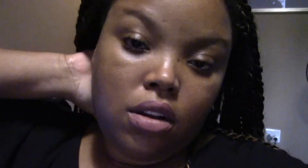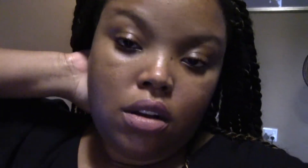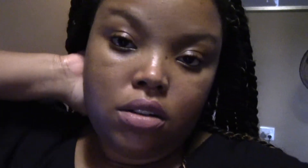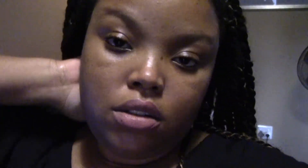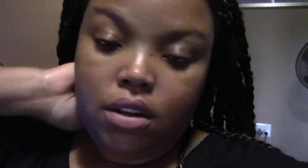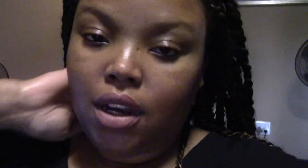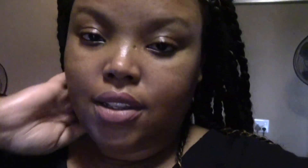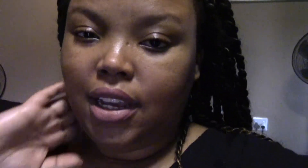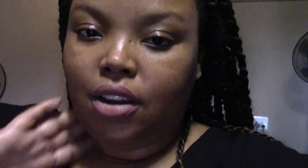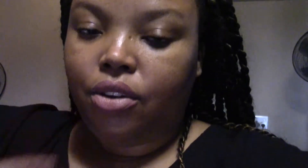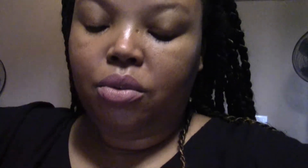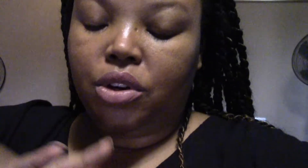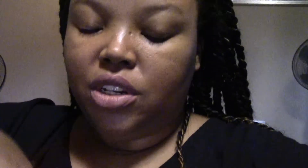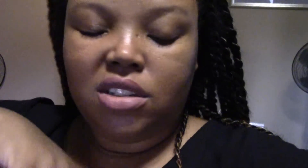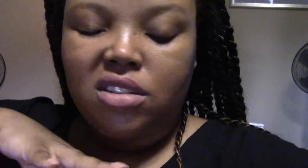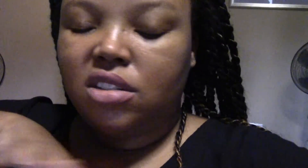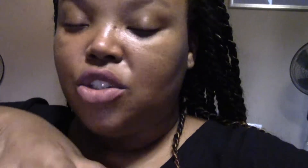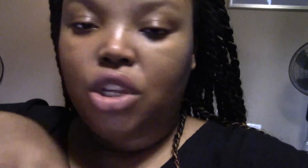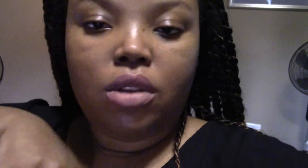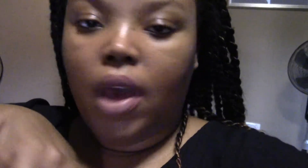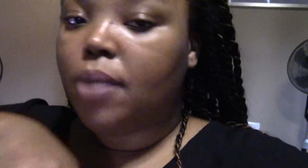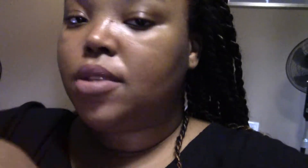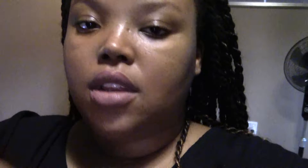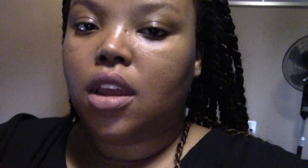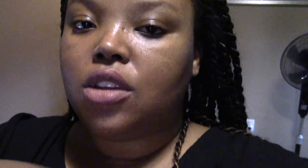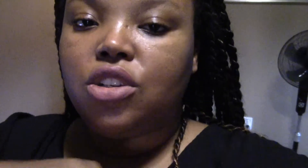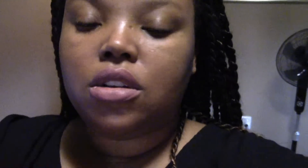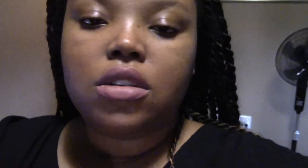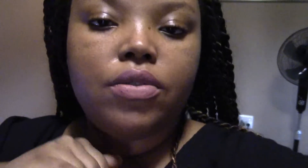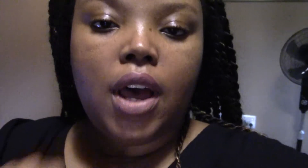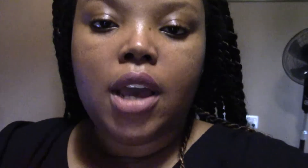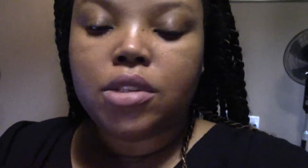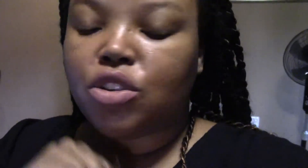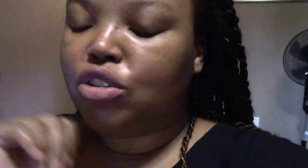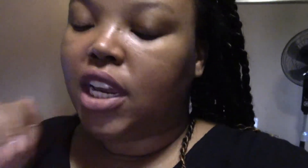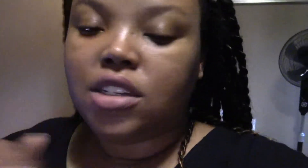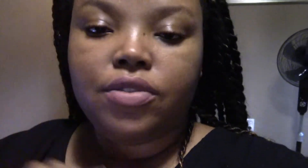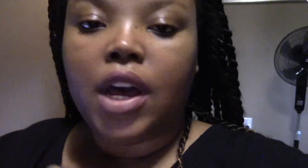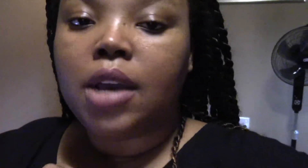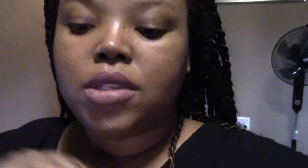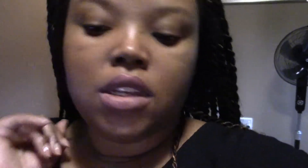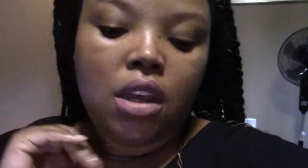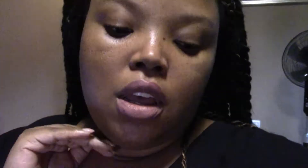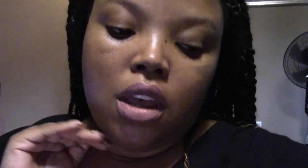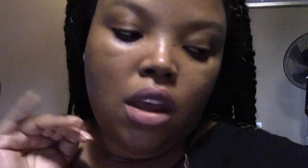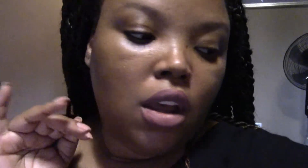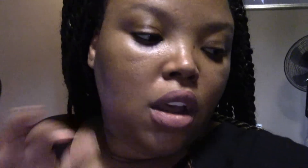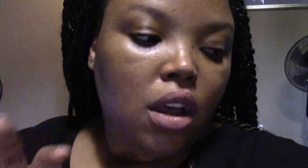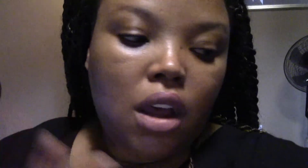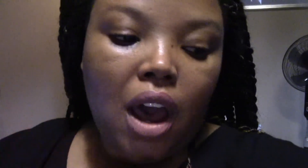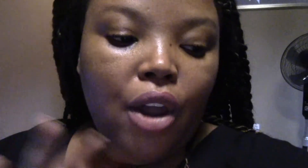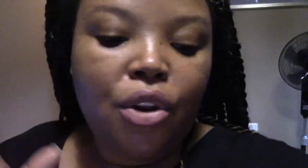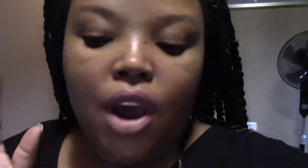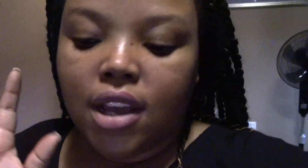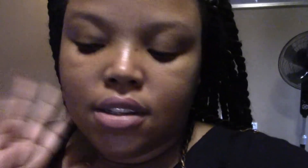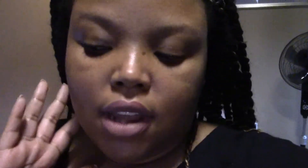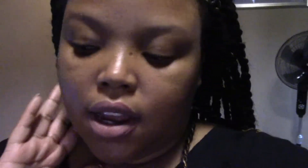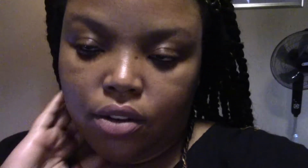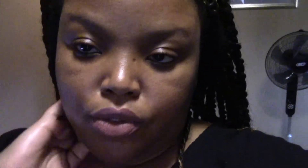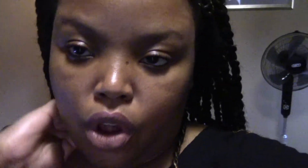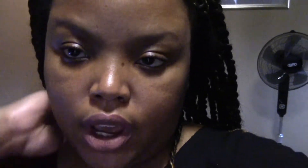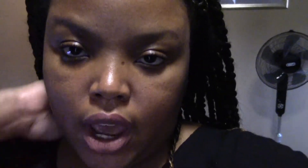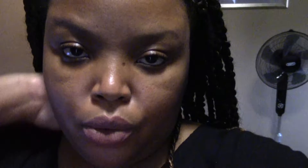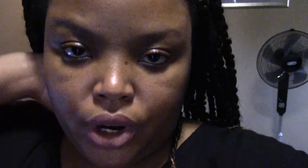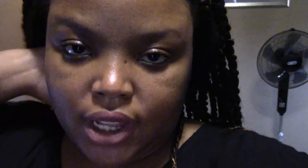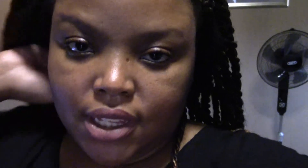And then I'll see you guys later. Don't worry. It's chilled vibes today. Chilled vibes, creative vibes. I don't know. I